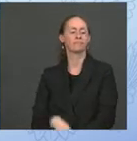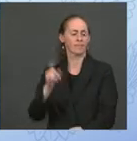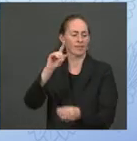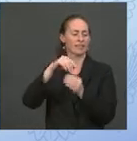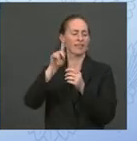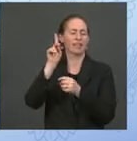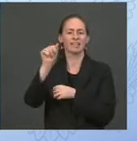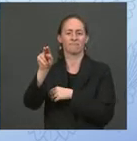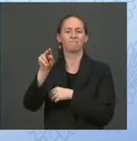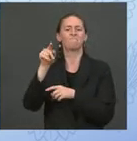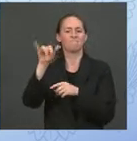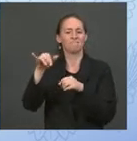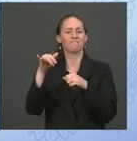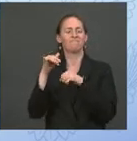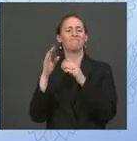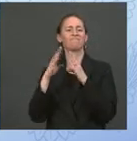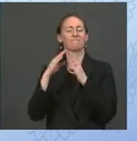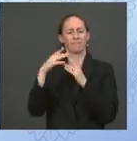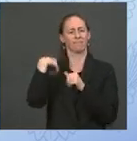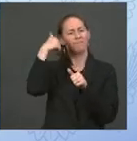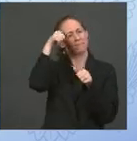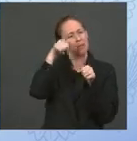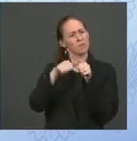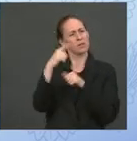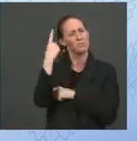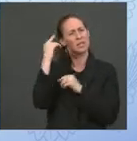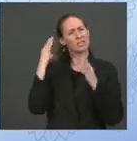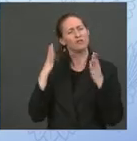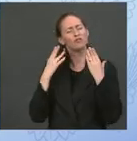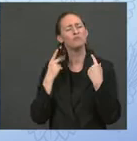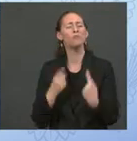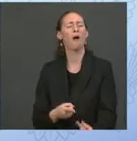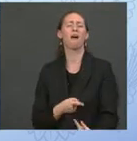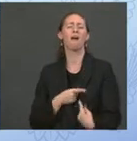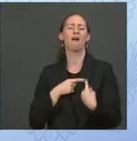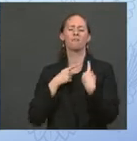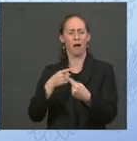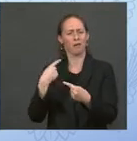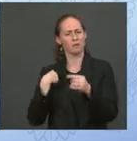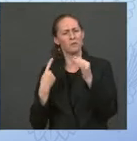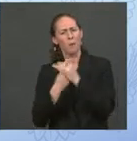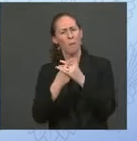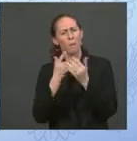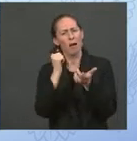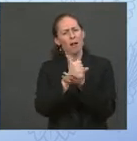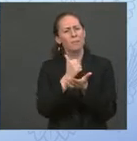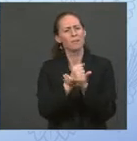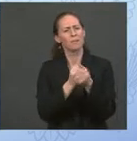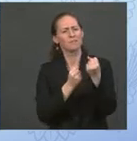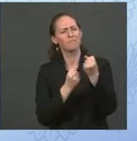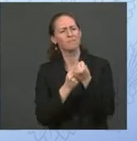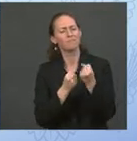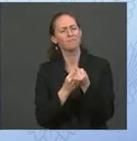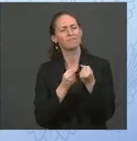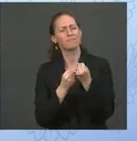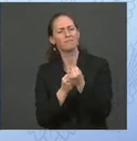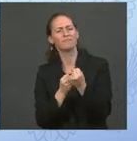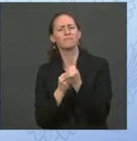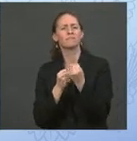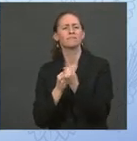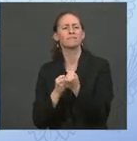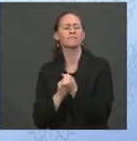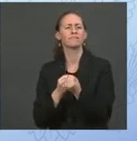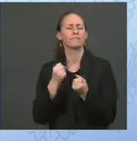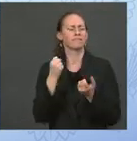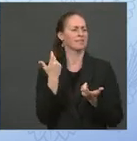trying to help her make it through the day, through her lesson plan and everything on her to-do list. And we were feeling like we weren't getting a single